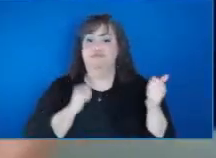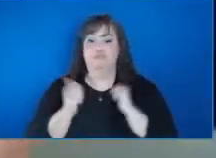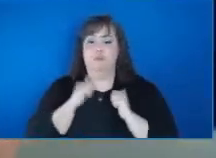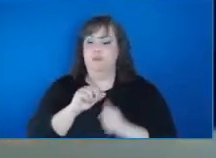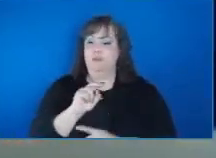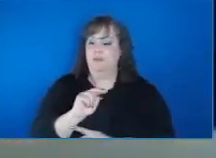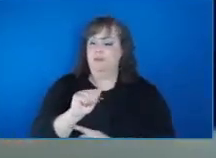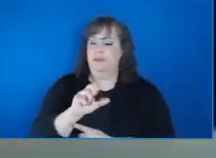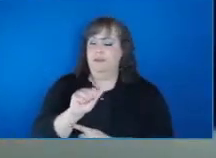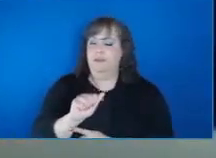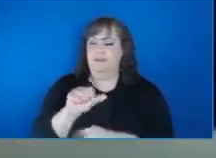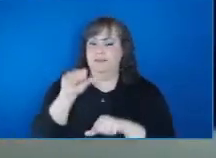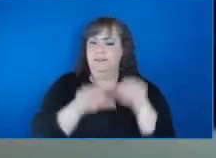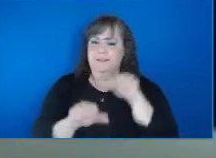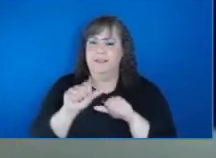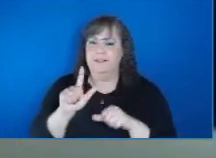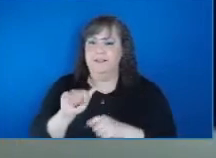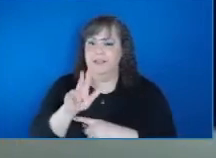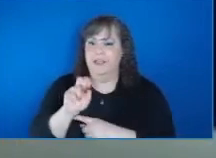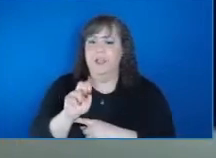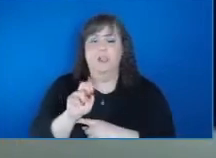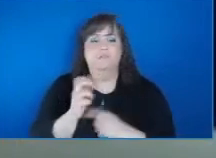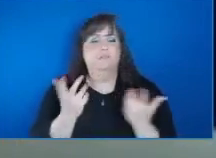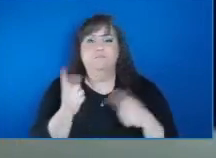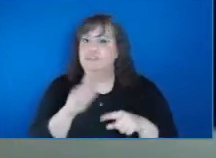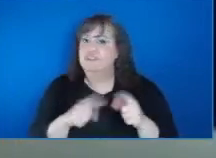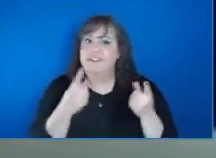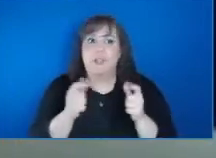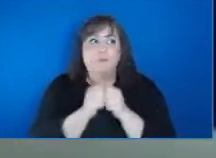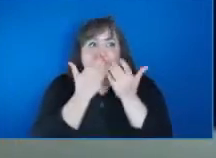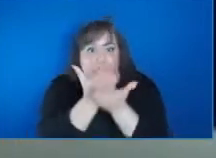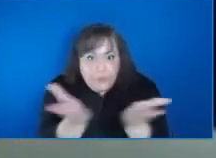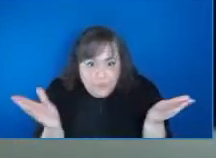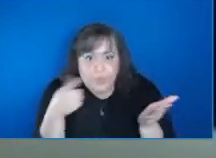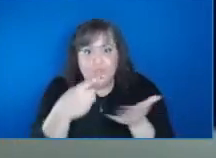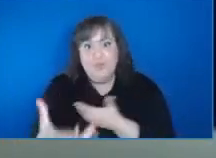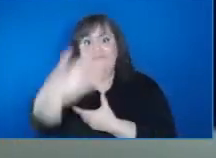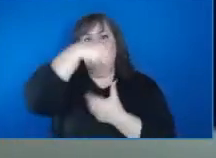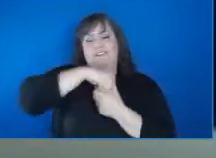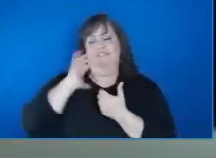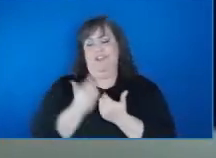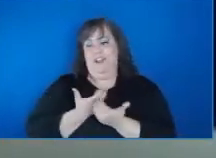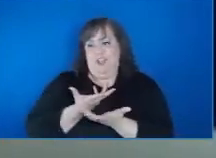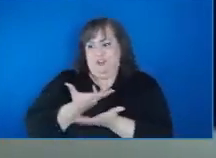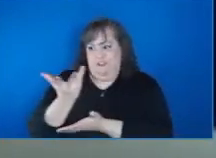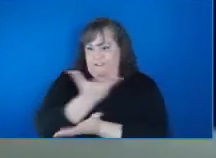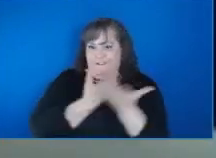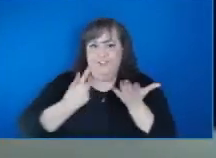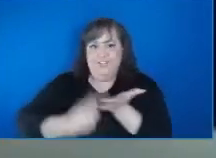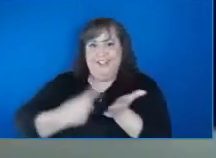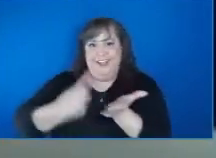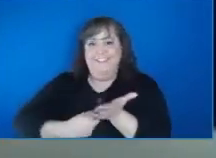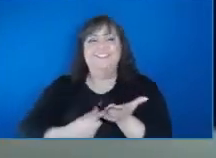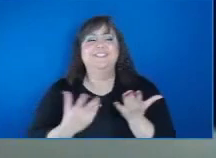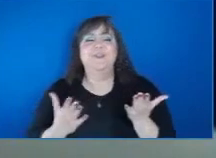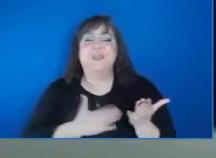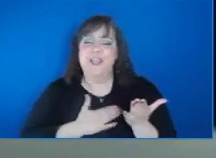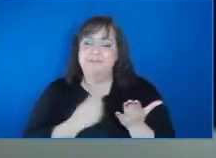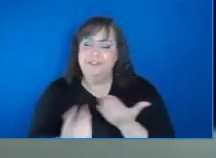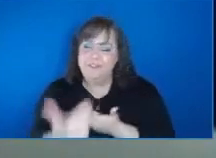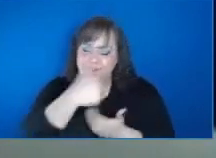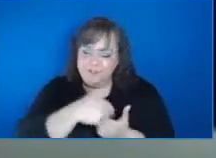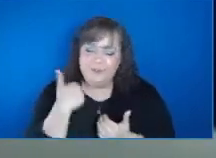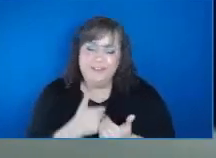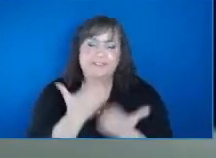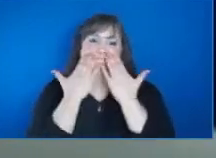is nothing without you. You are part of the conversation, and we're so, so happy to have you. So thank you. And know